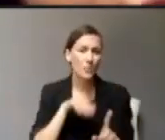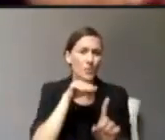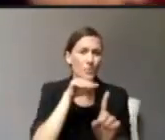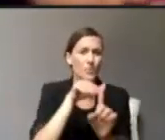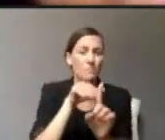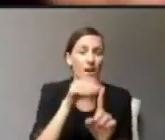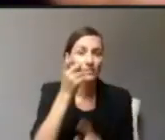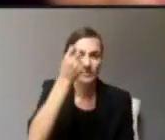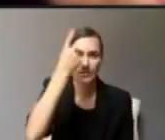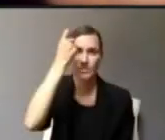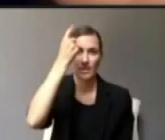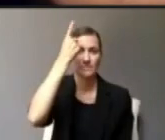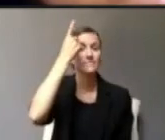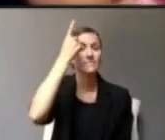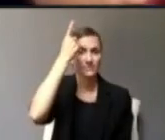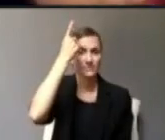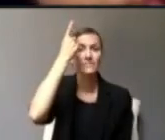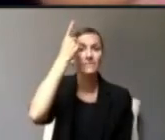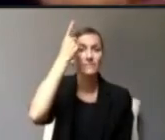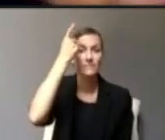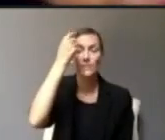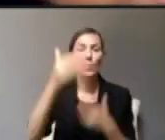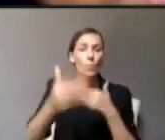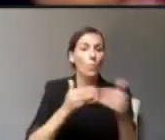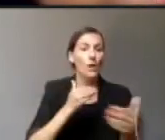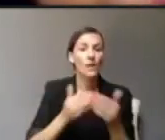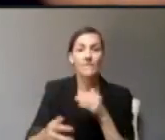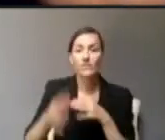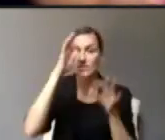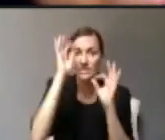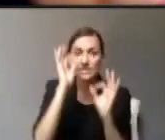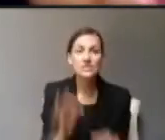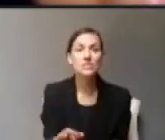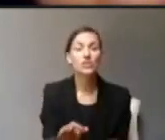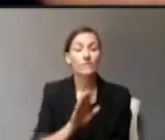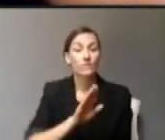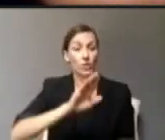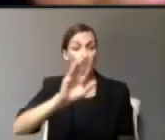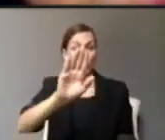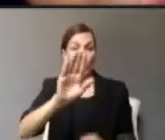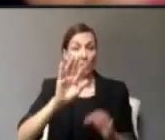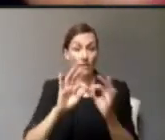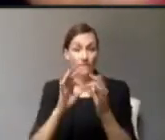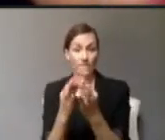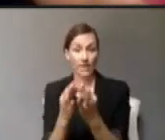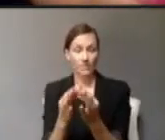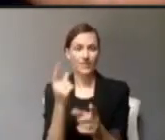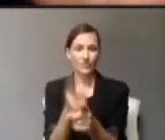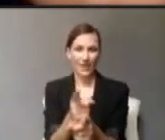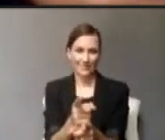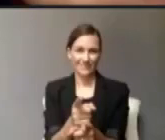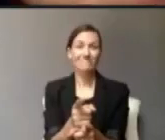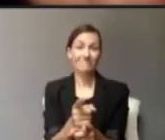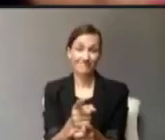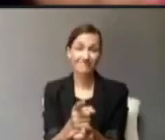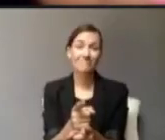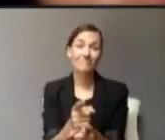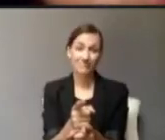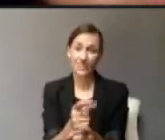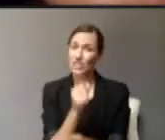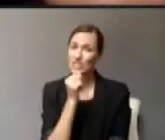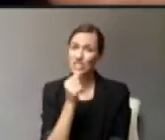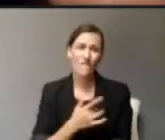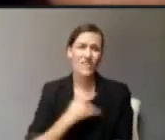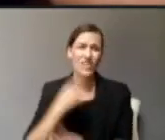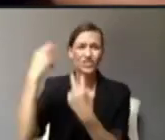very understandable, and that whatever choice you make for your family and your child is the right choice. Please don't feel